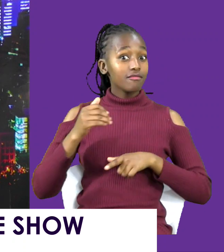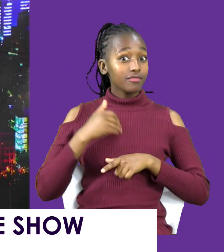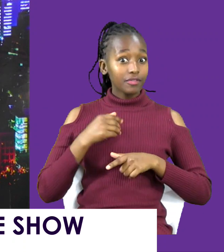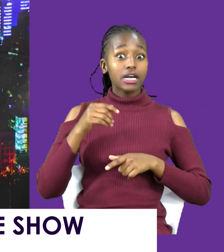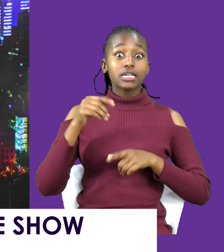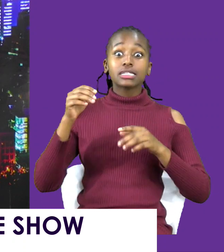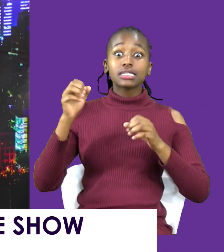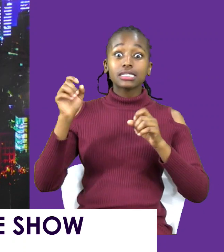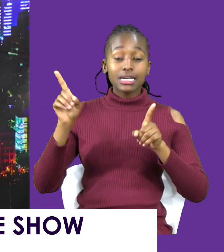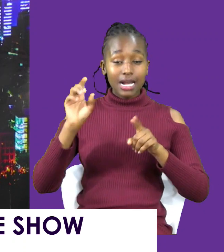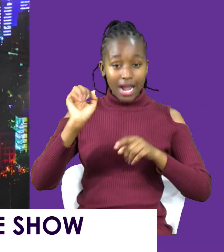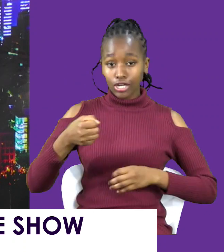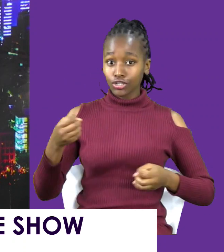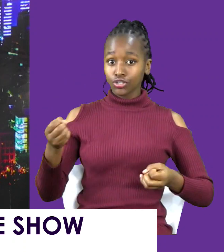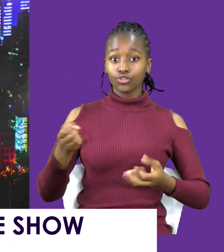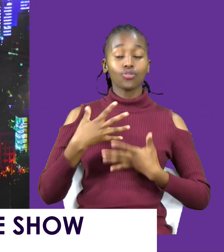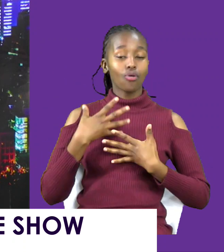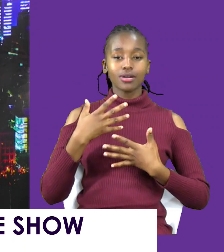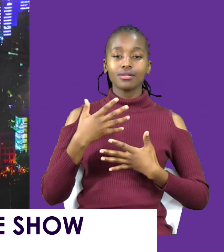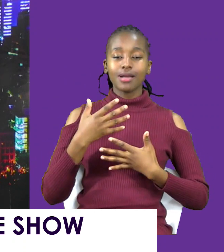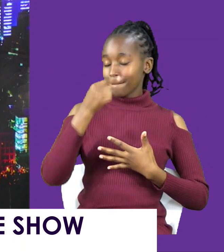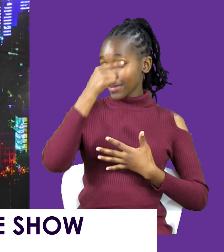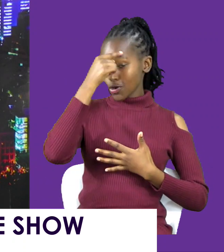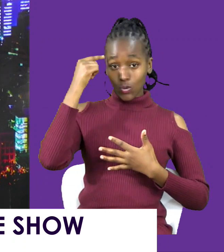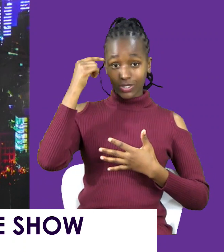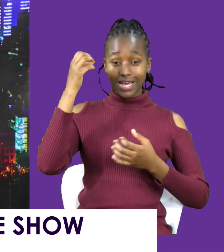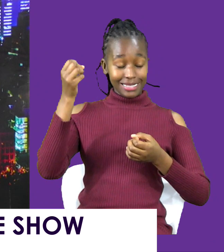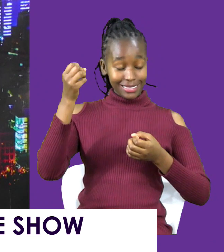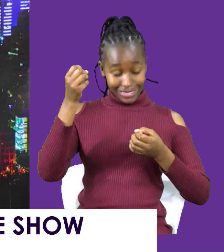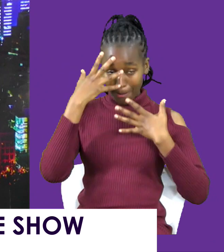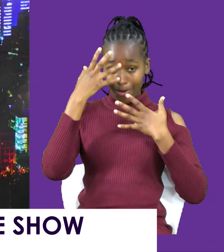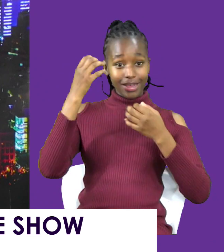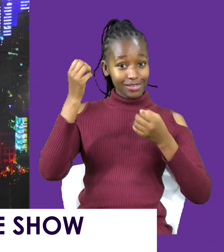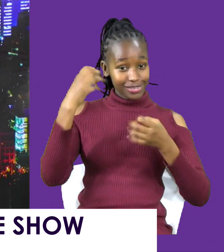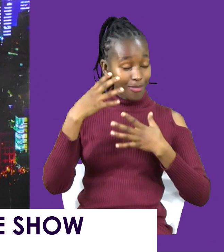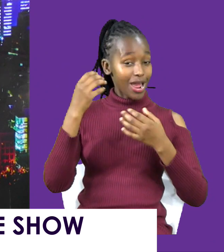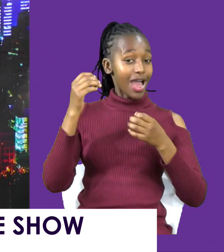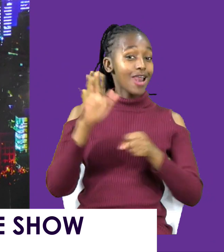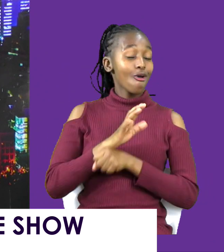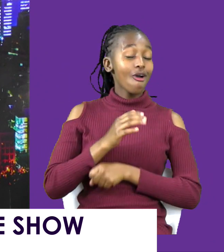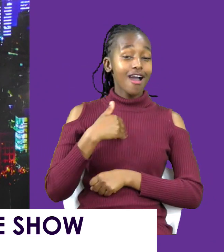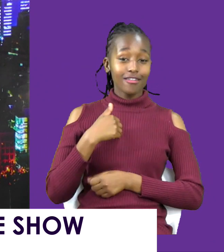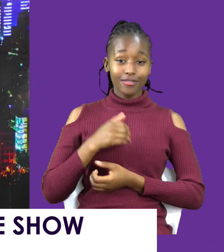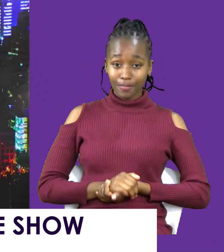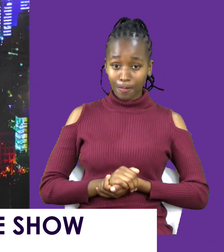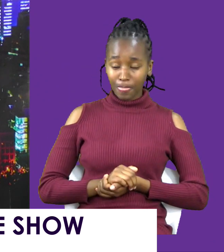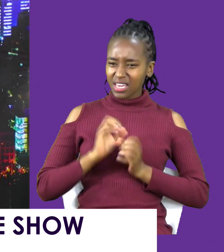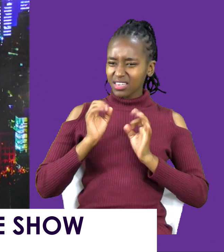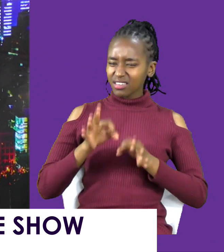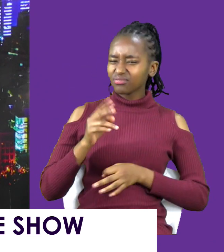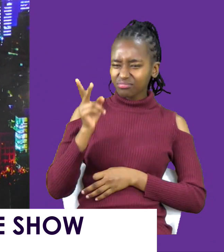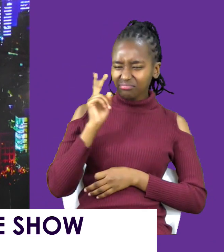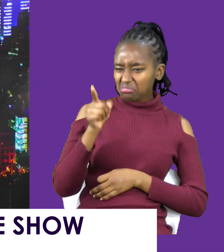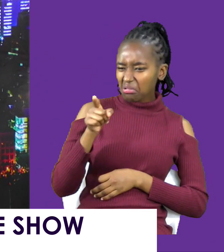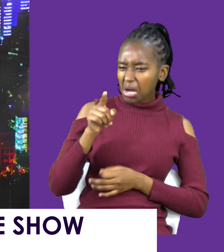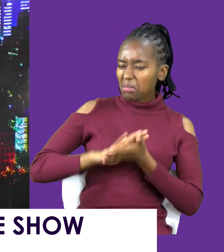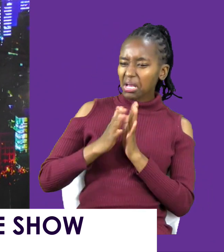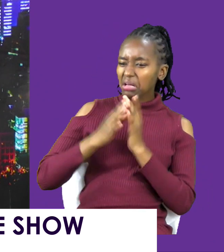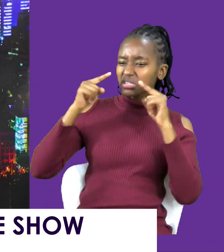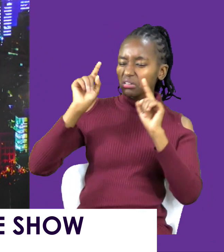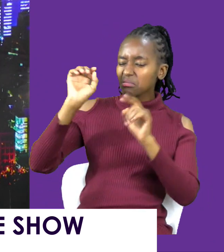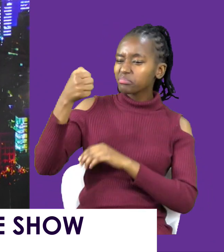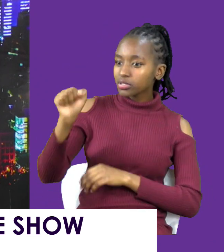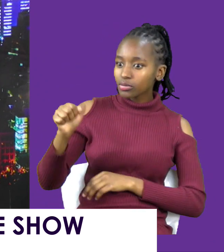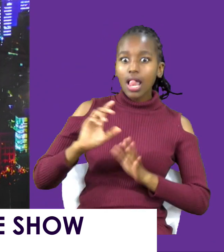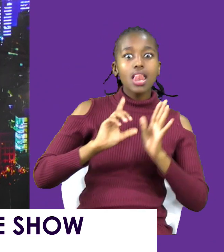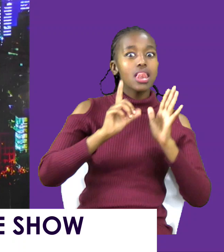Life is uncertain. More often than not, people who are never thought to be the ones who will rise are the ones who rise. That is